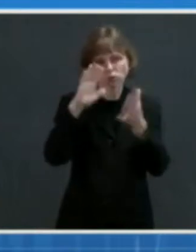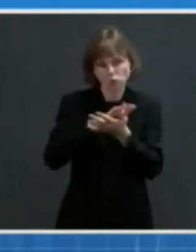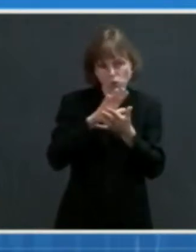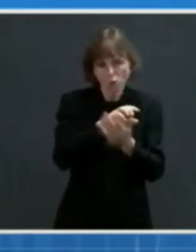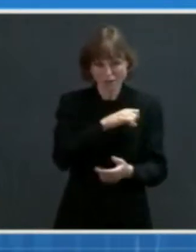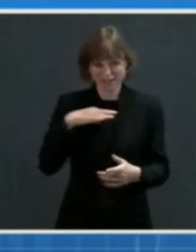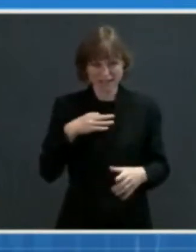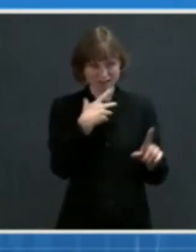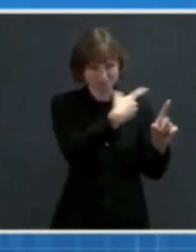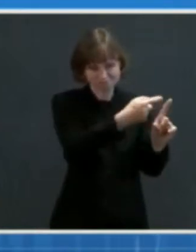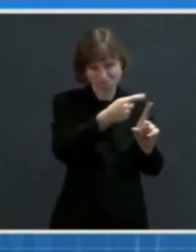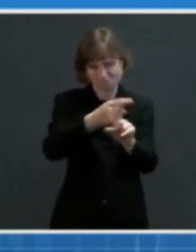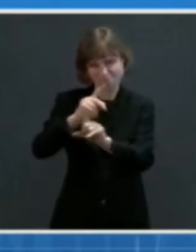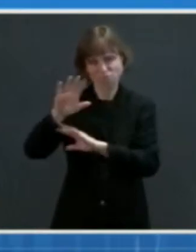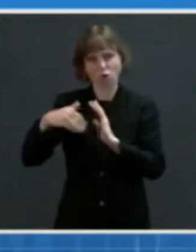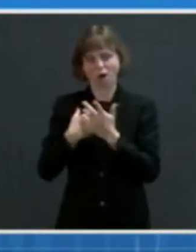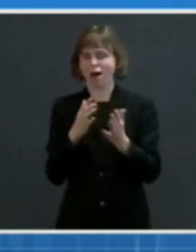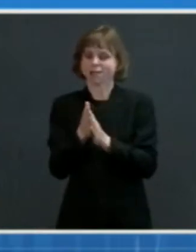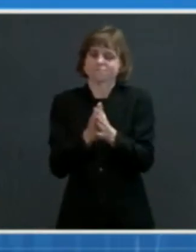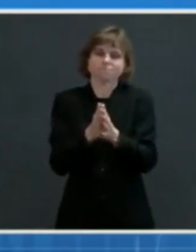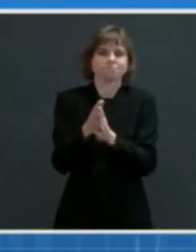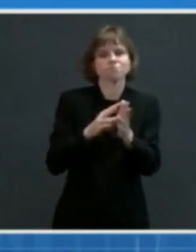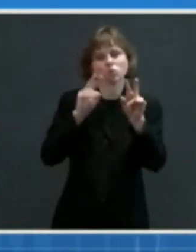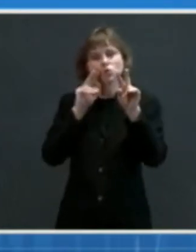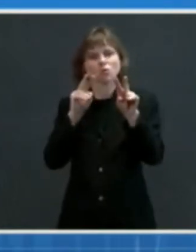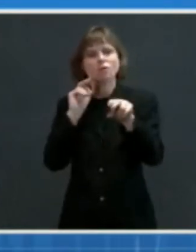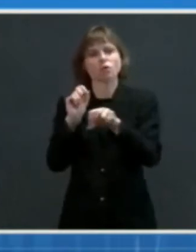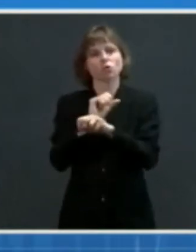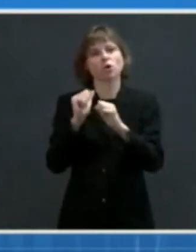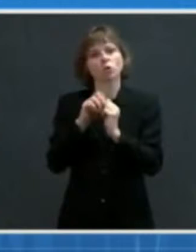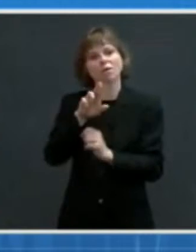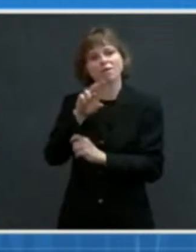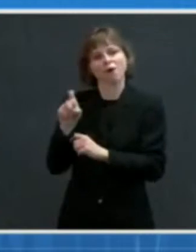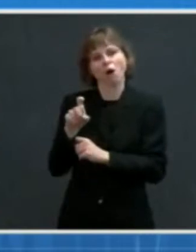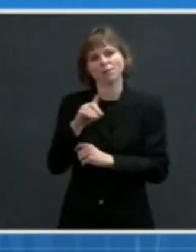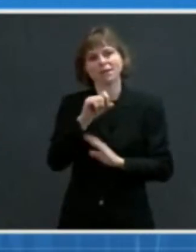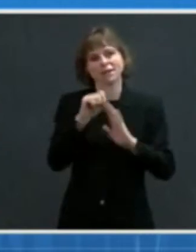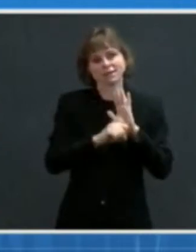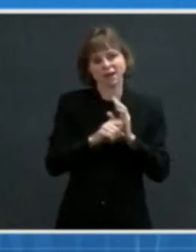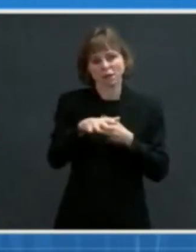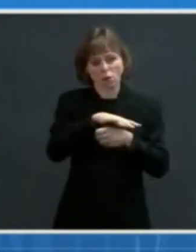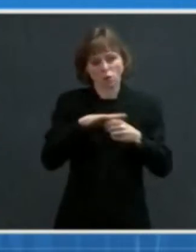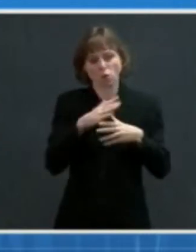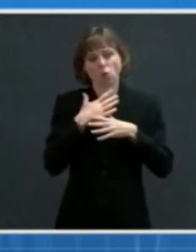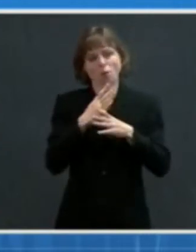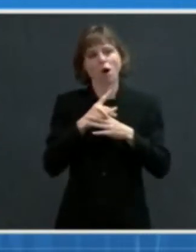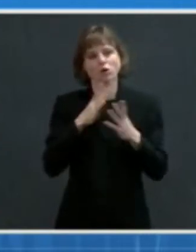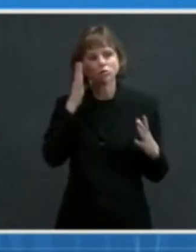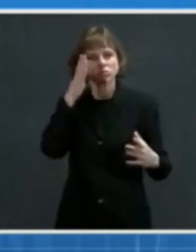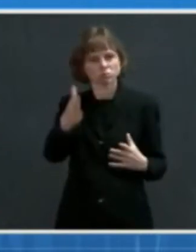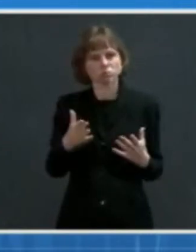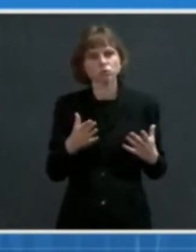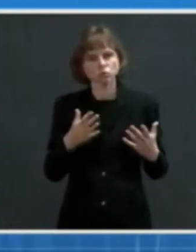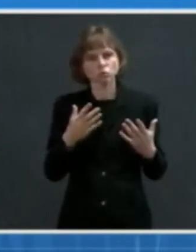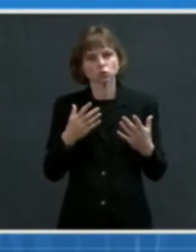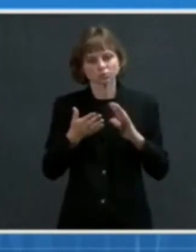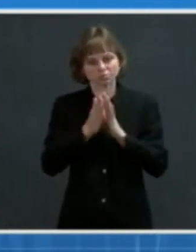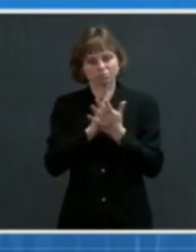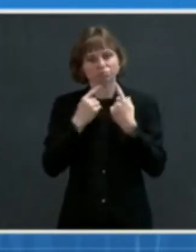I look forward to working with our pharmacy, state, and local partners in the days ahead to move this critical work forward.